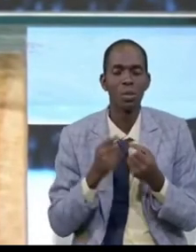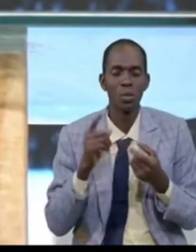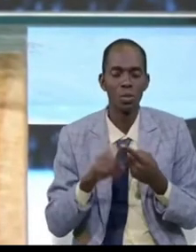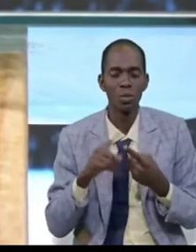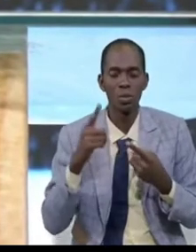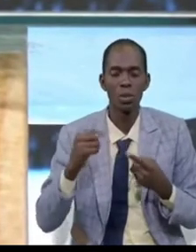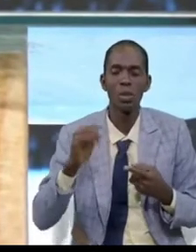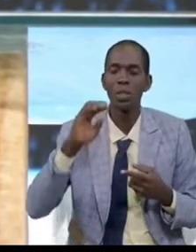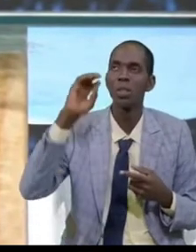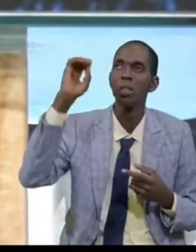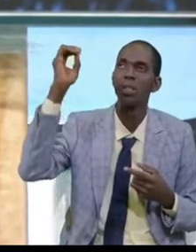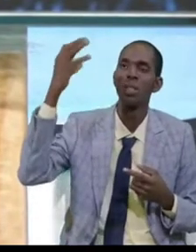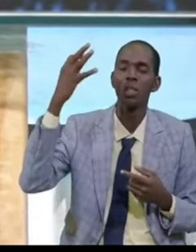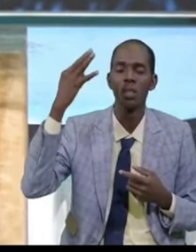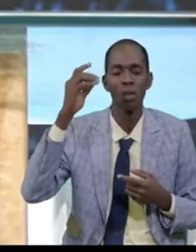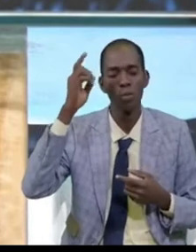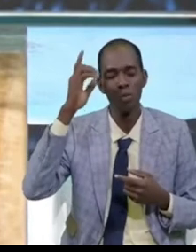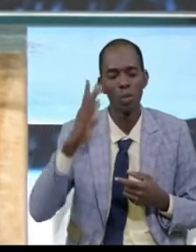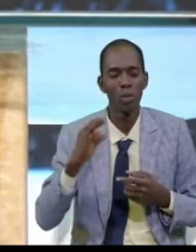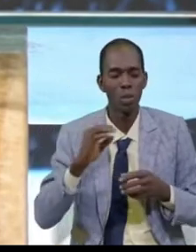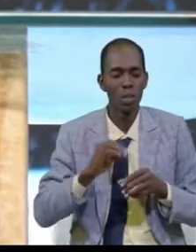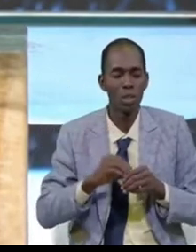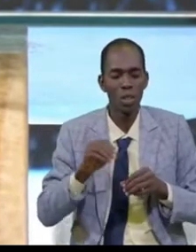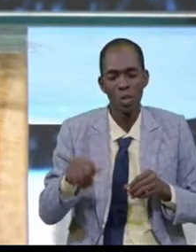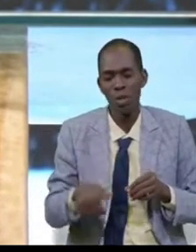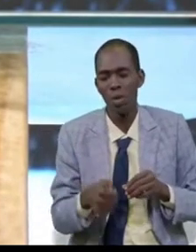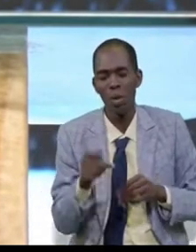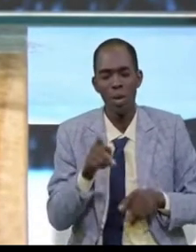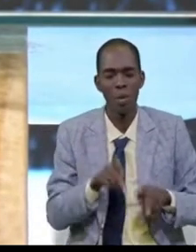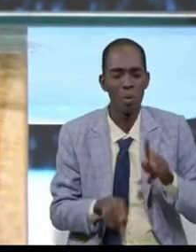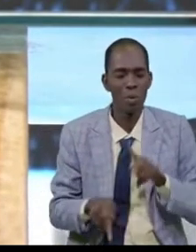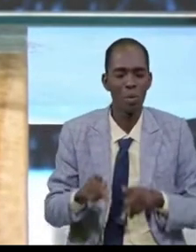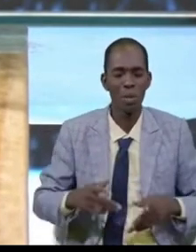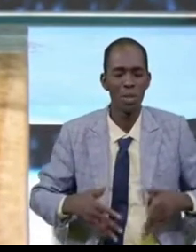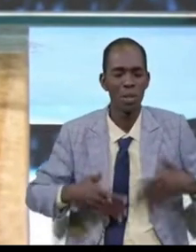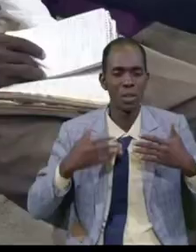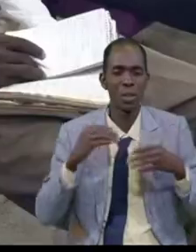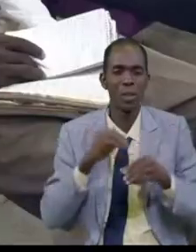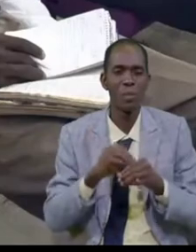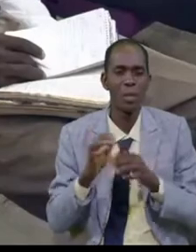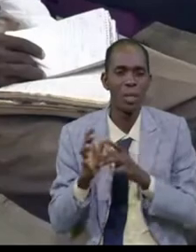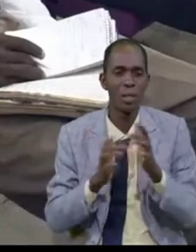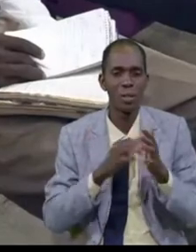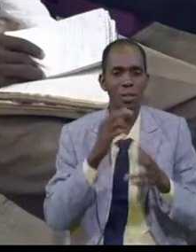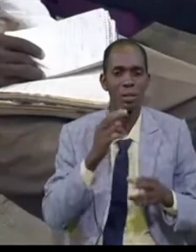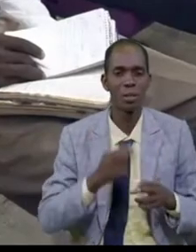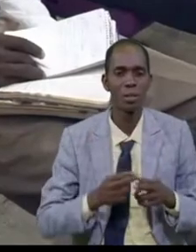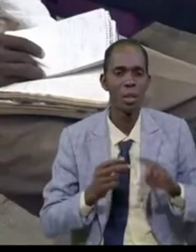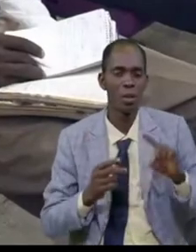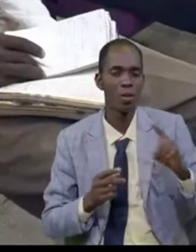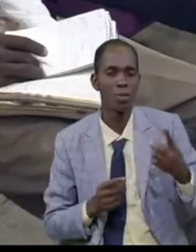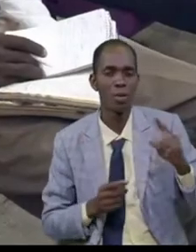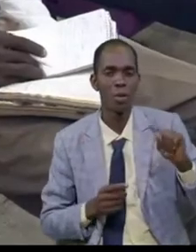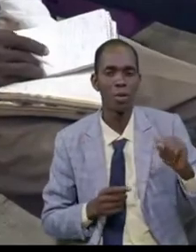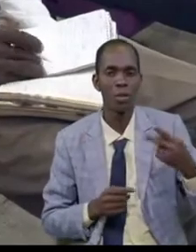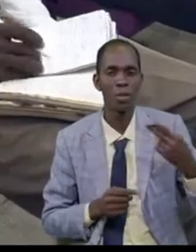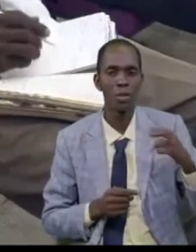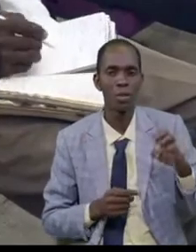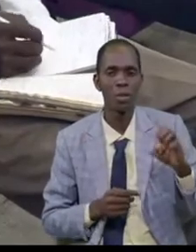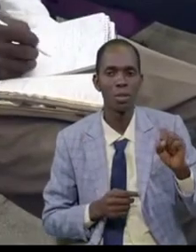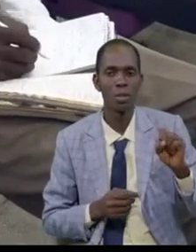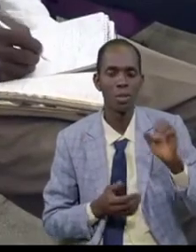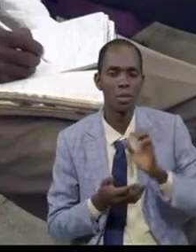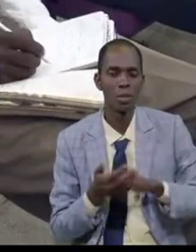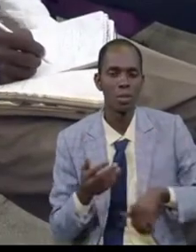the grace of God in other people's lives, in Jesus' name. 1 Thessalonians chapter